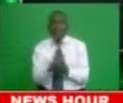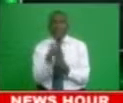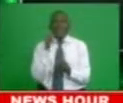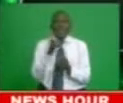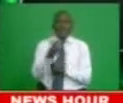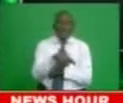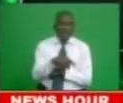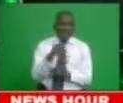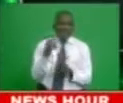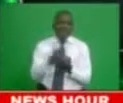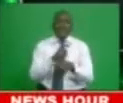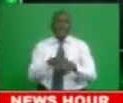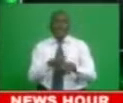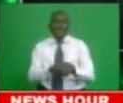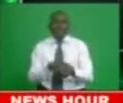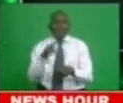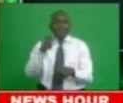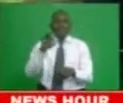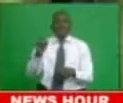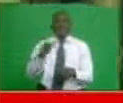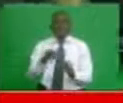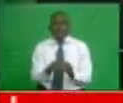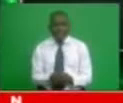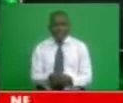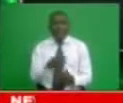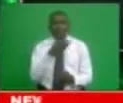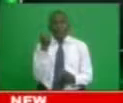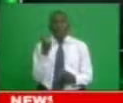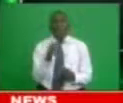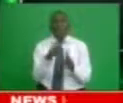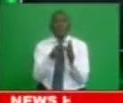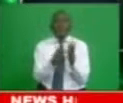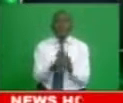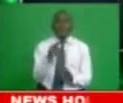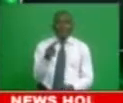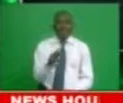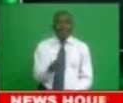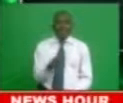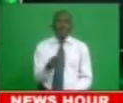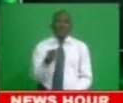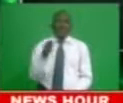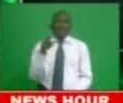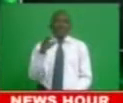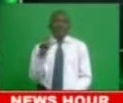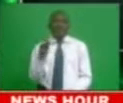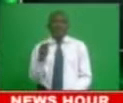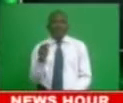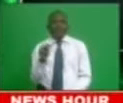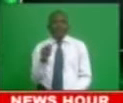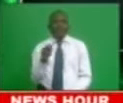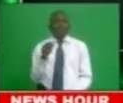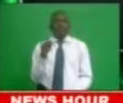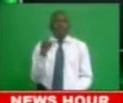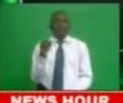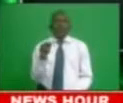Guide Sports, Ghanaian Times Sports, 90 Minutes, Best Reporter, TV, Thierry Nyan, Viceat One,